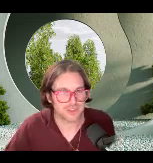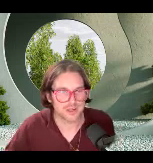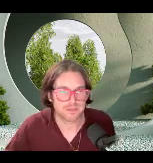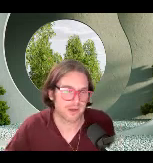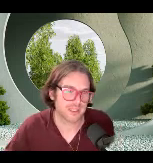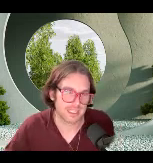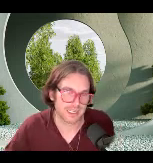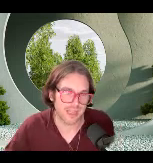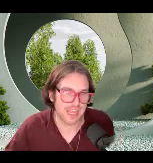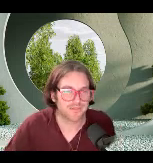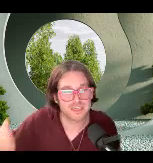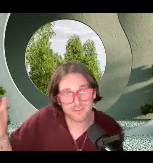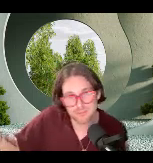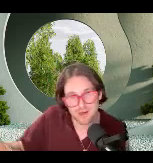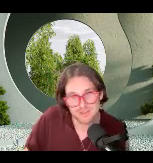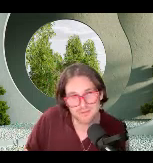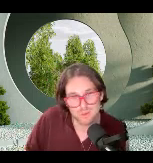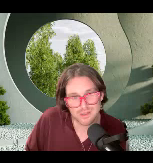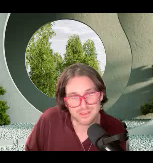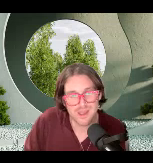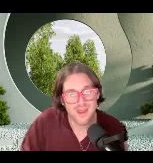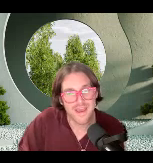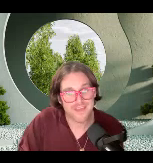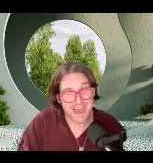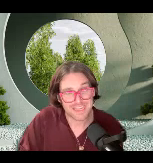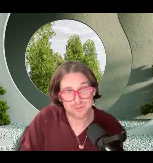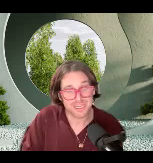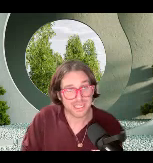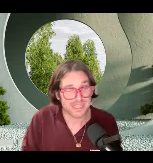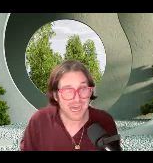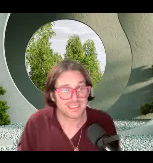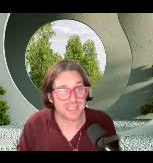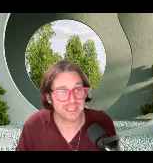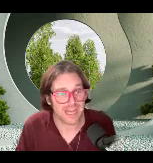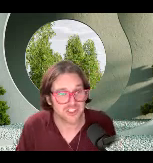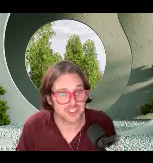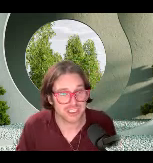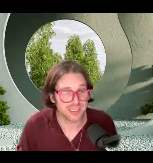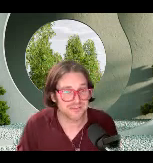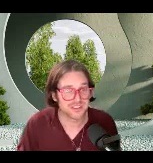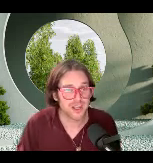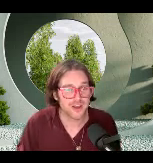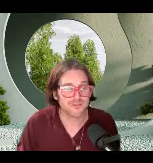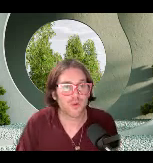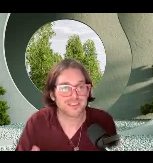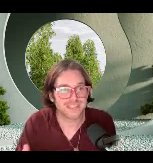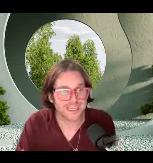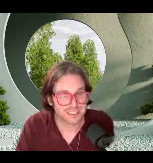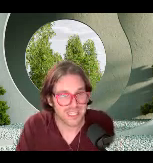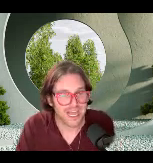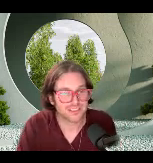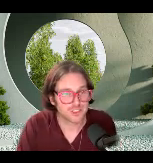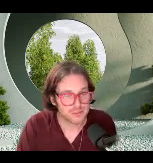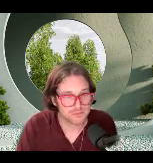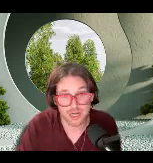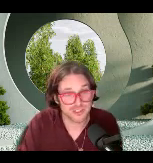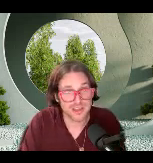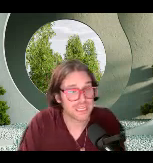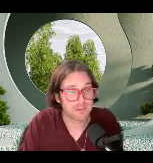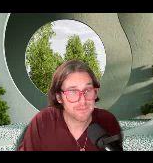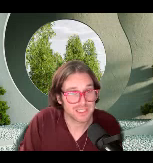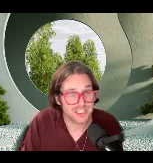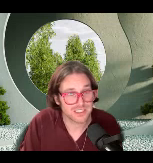different populations are experiencing life in different parts of the world, if I can bring in content that actually gives voice and light